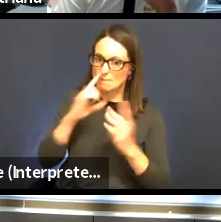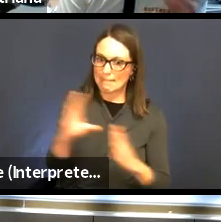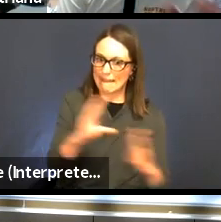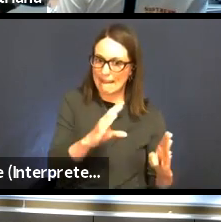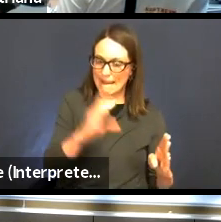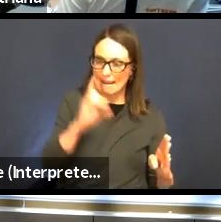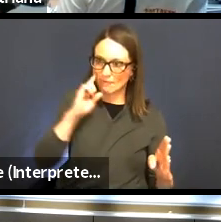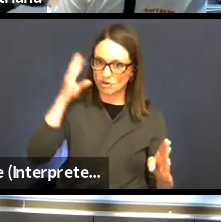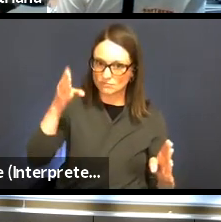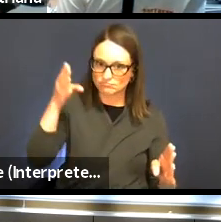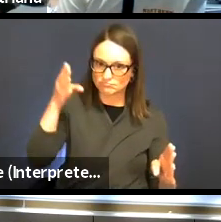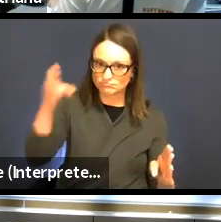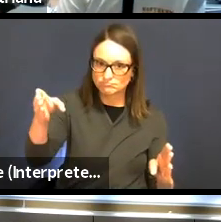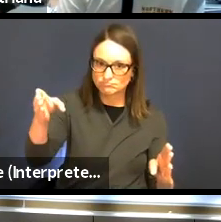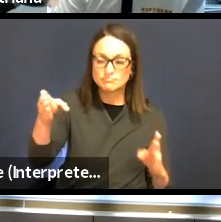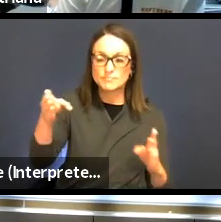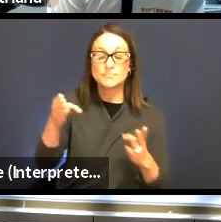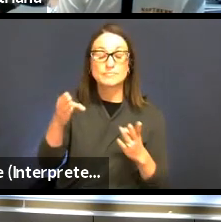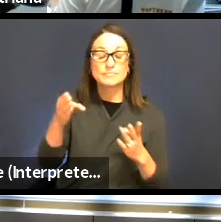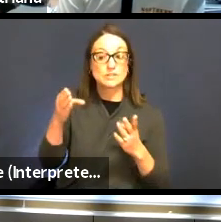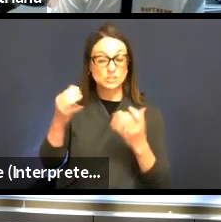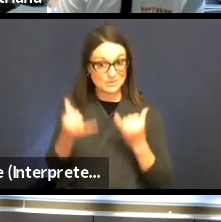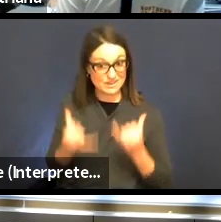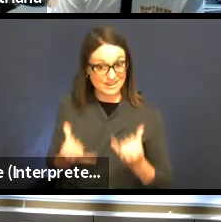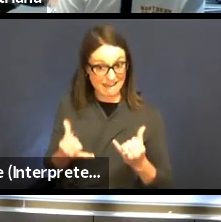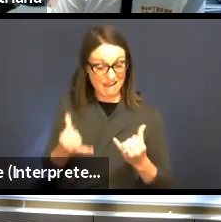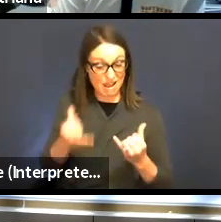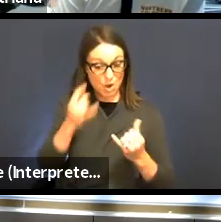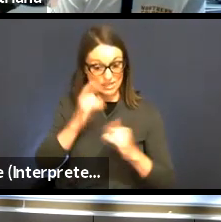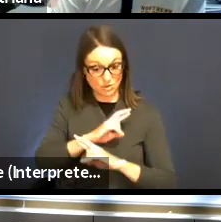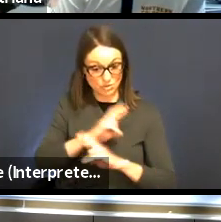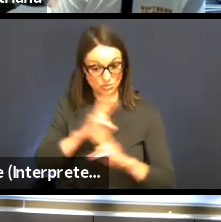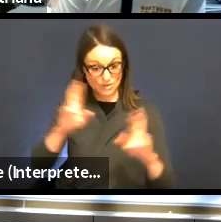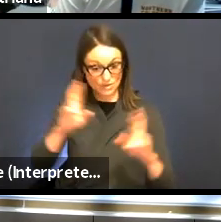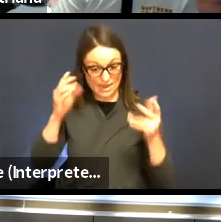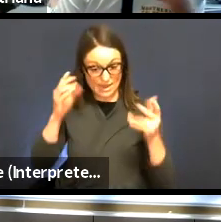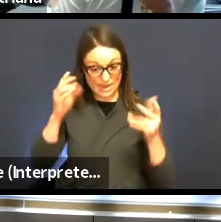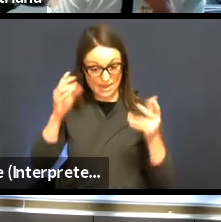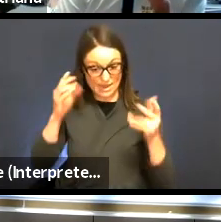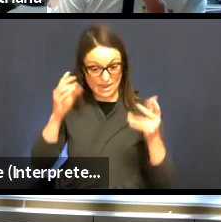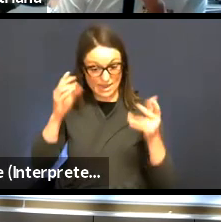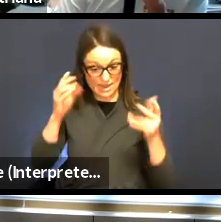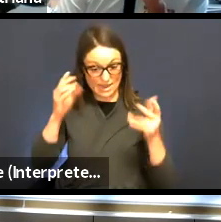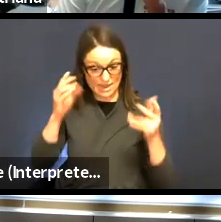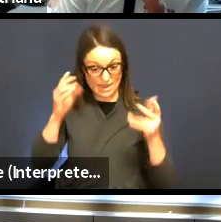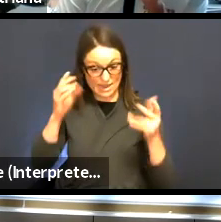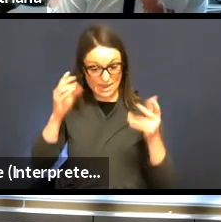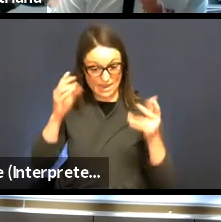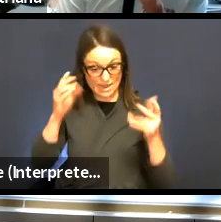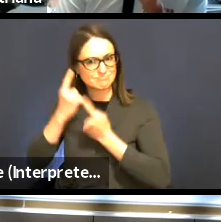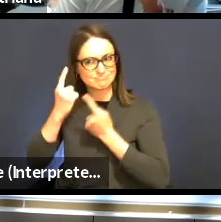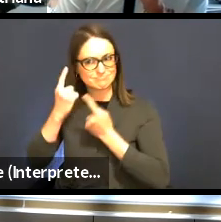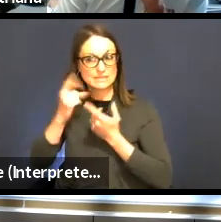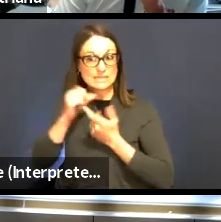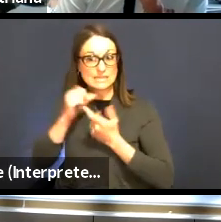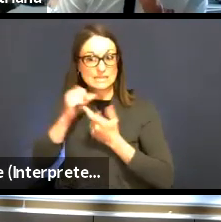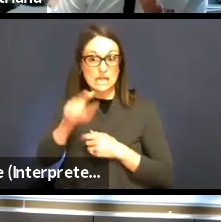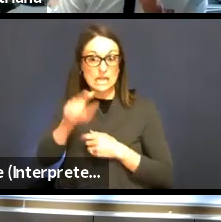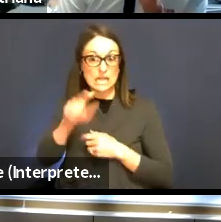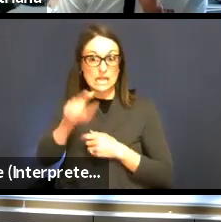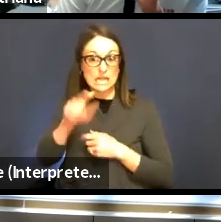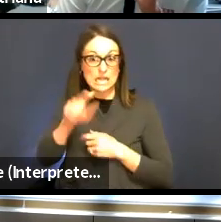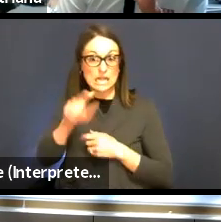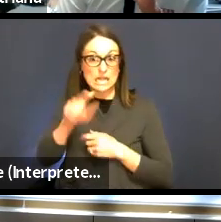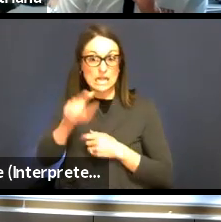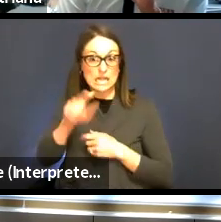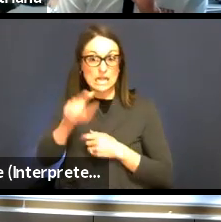So, you know, as we move into the fall, you know, I think we should be thinking about sort of not just, you know, what 2021 is going to be looking like on sort of